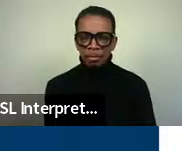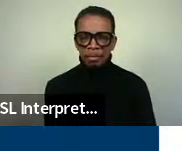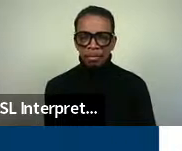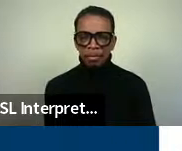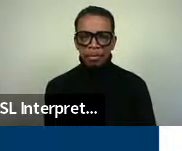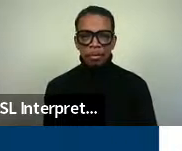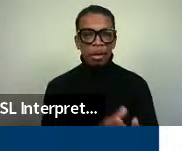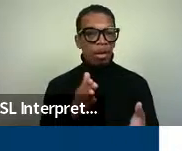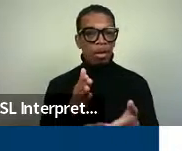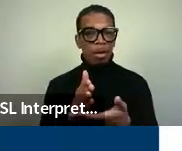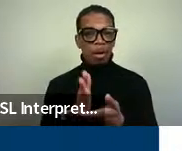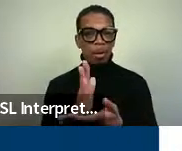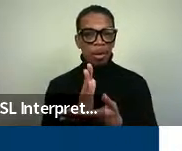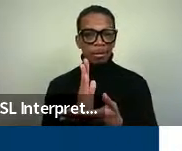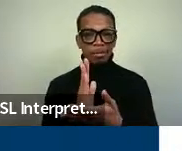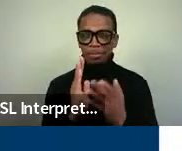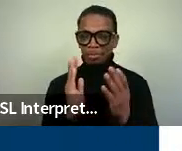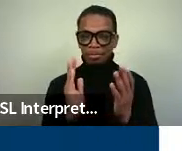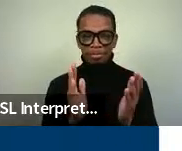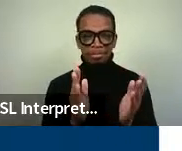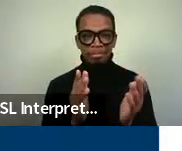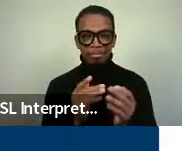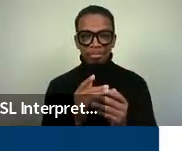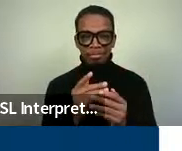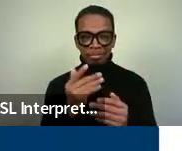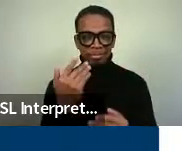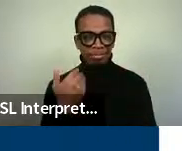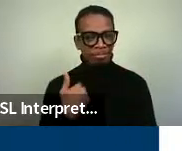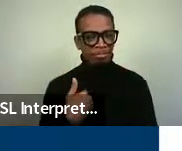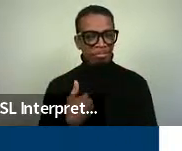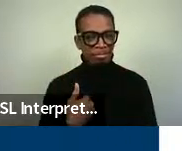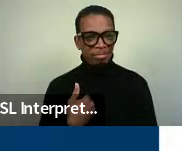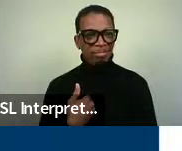All right. Well, I am